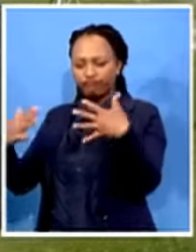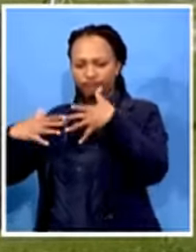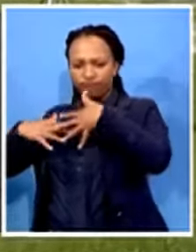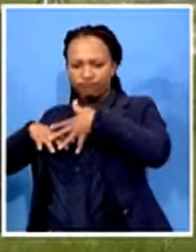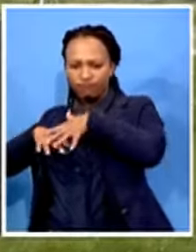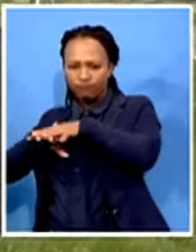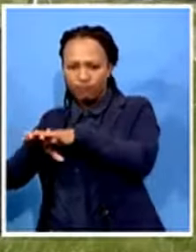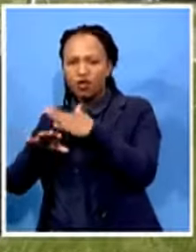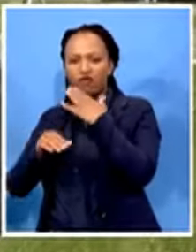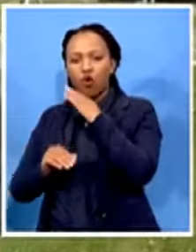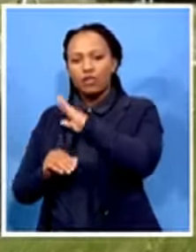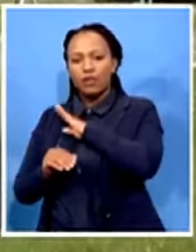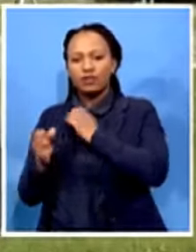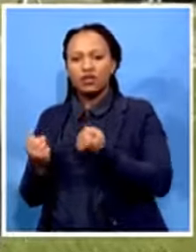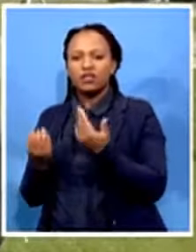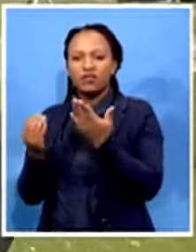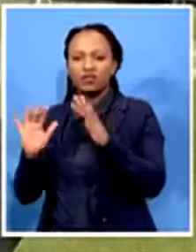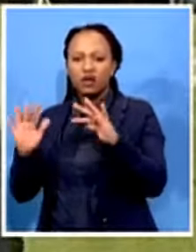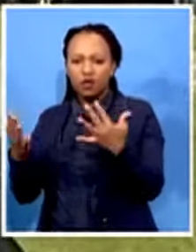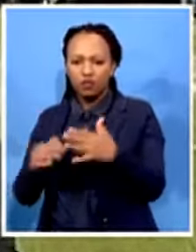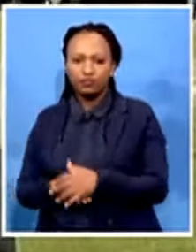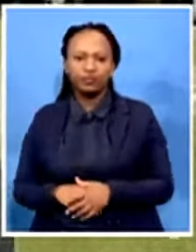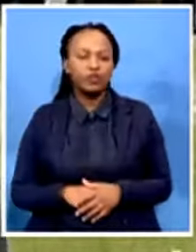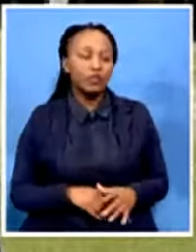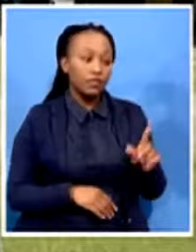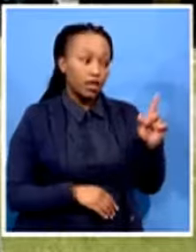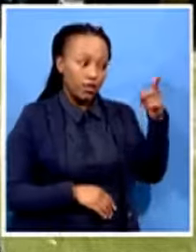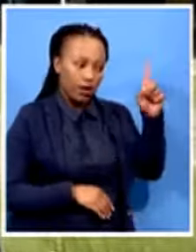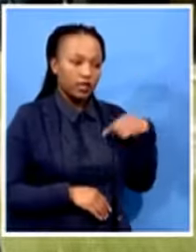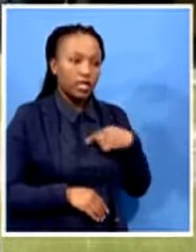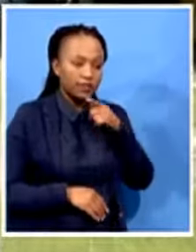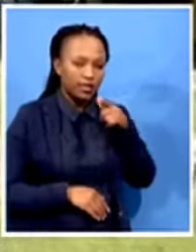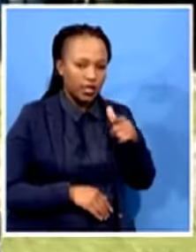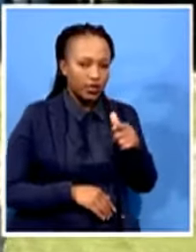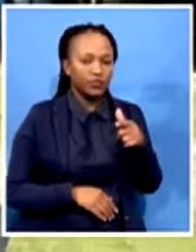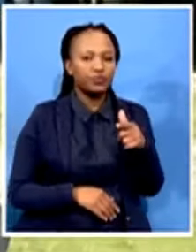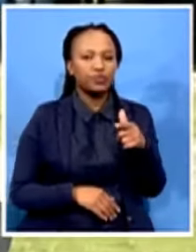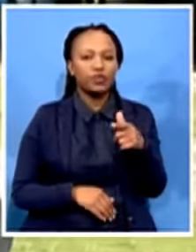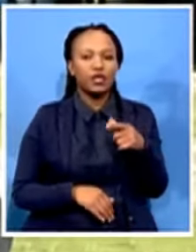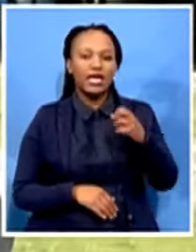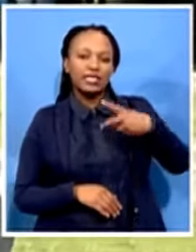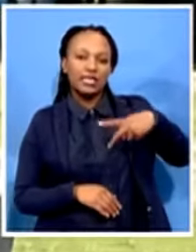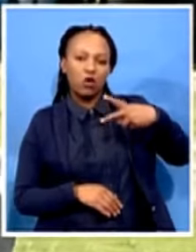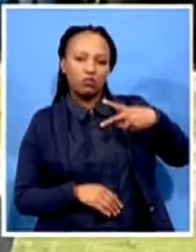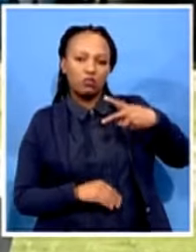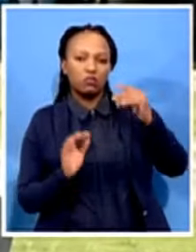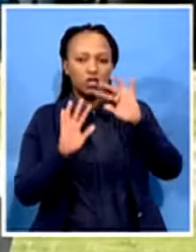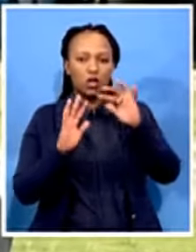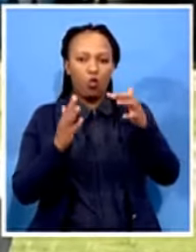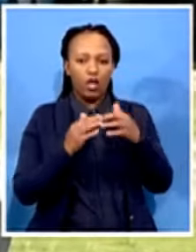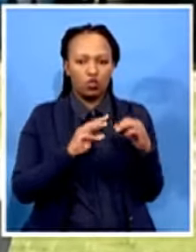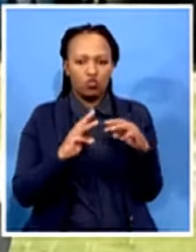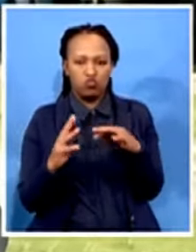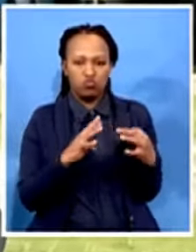Right, let me tell you, when the war broke out, I'm talking now Second World War, the men didn't care about, when they heard about